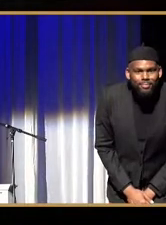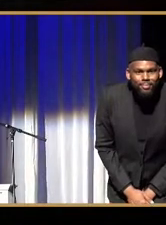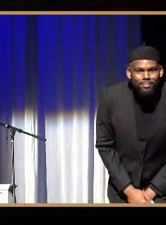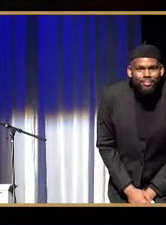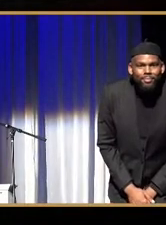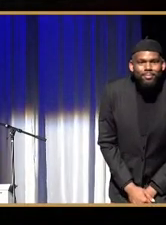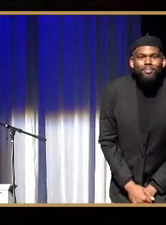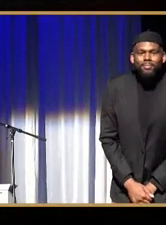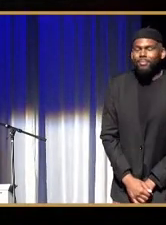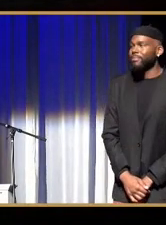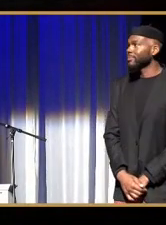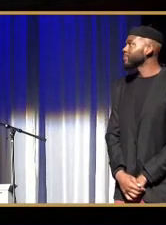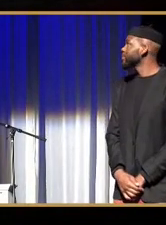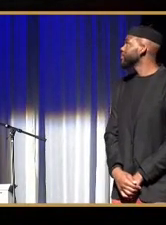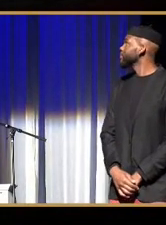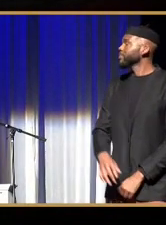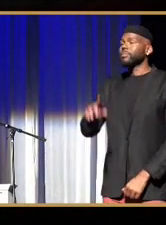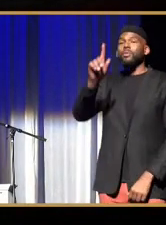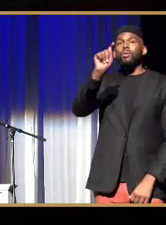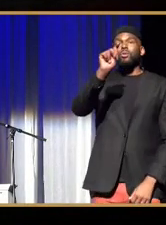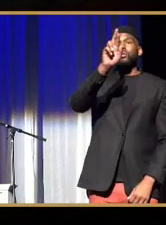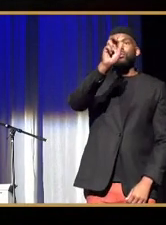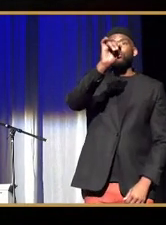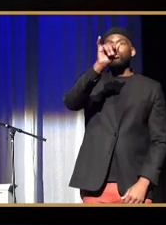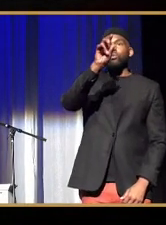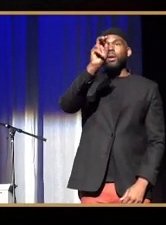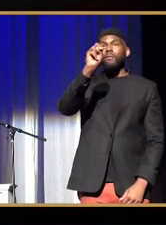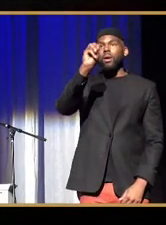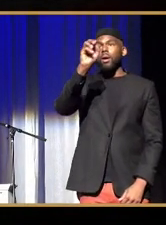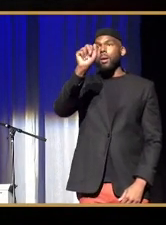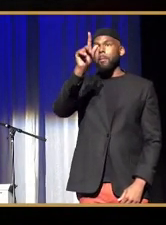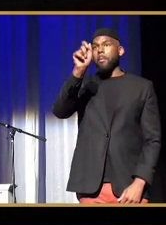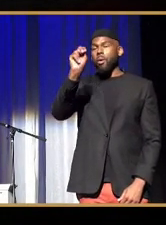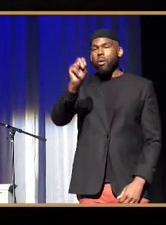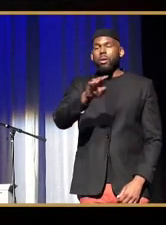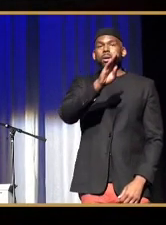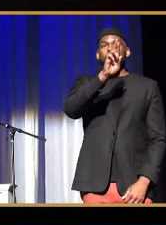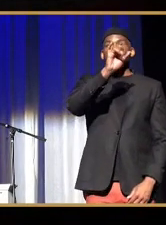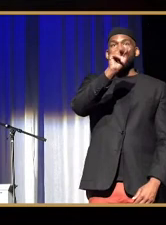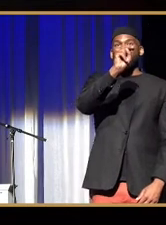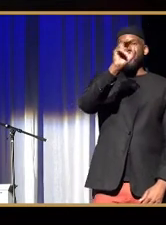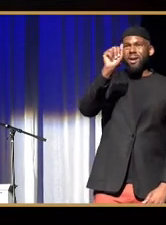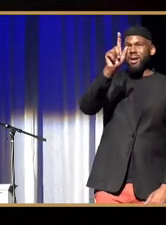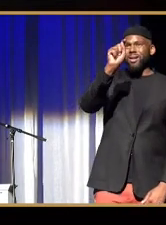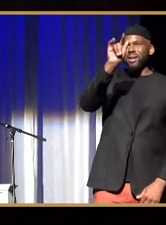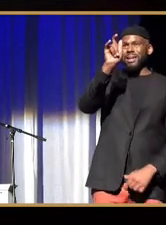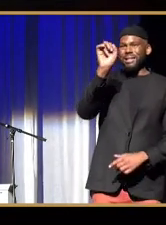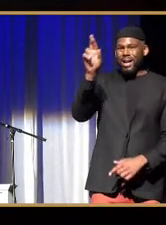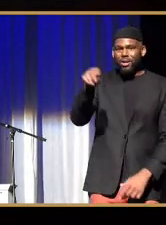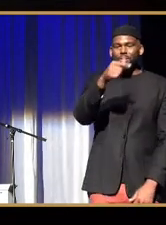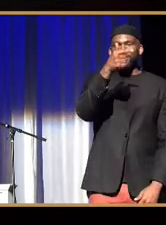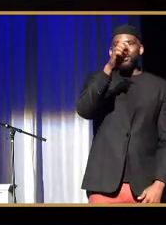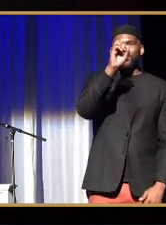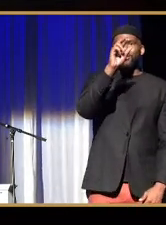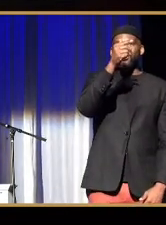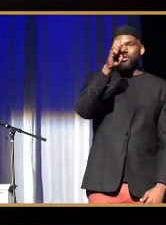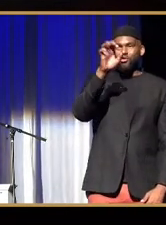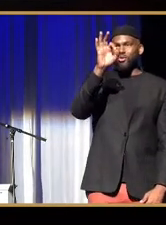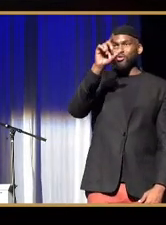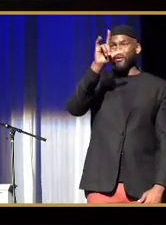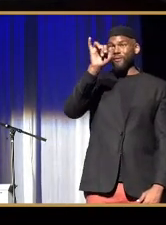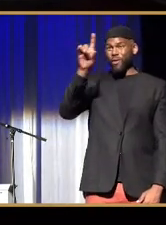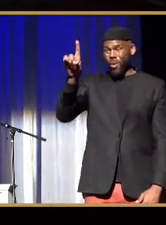The deaths of Trayvon Martin, Michael Brown, Breonna Taylor, George Floyd, and